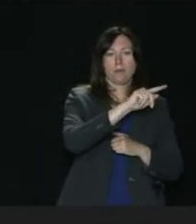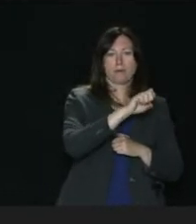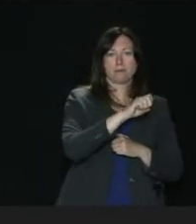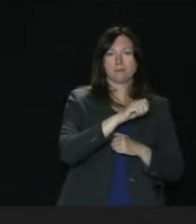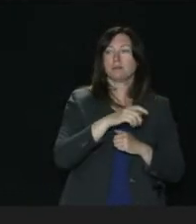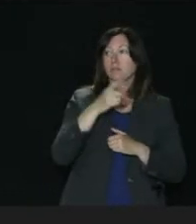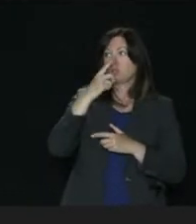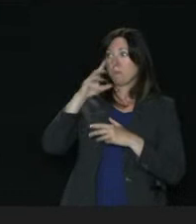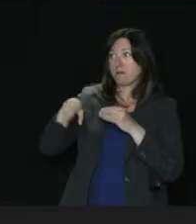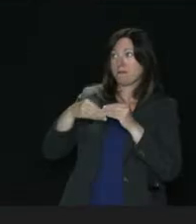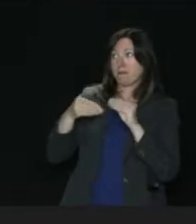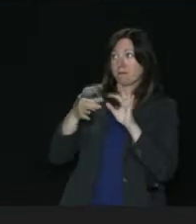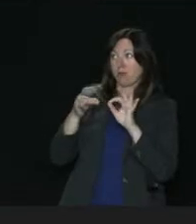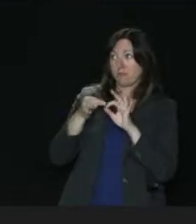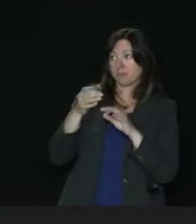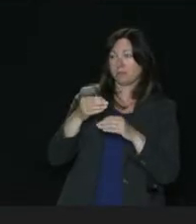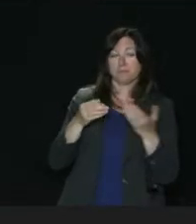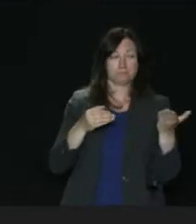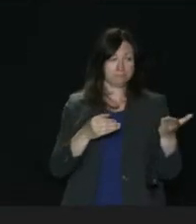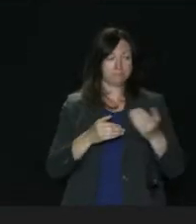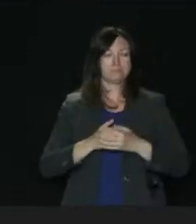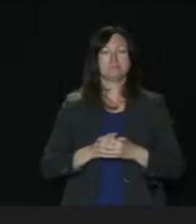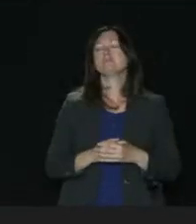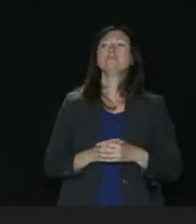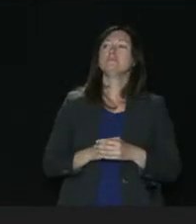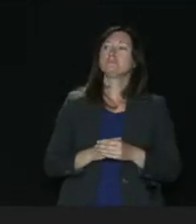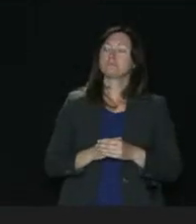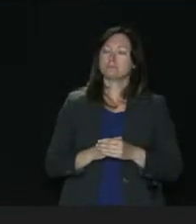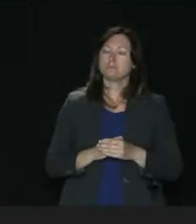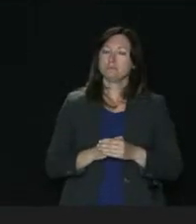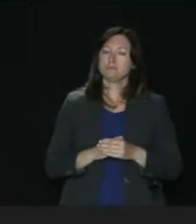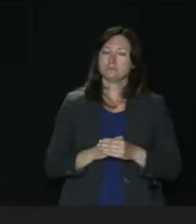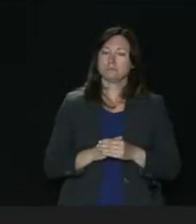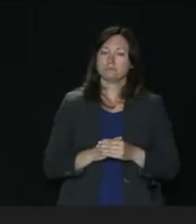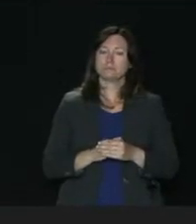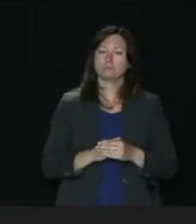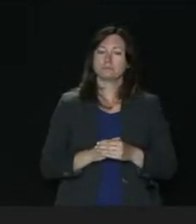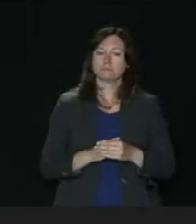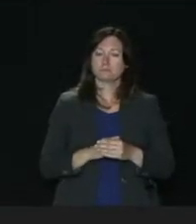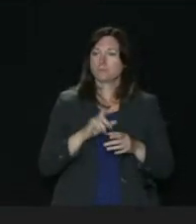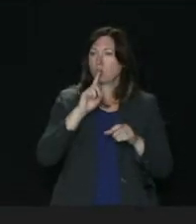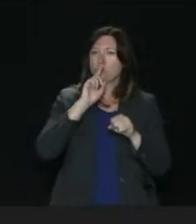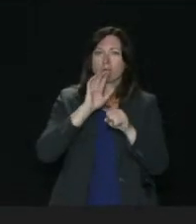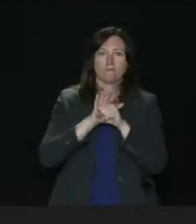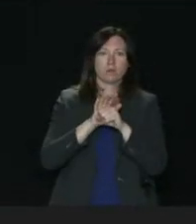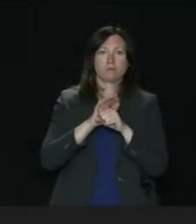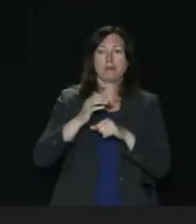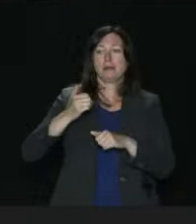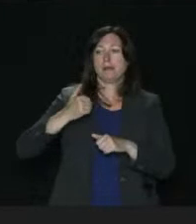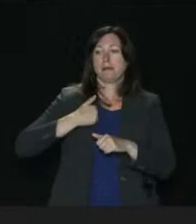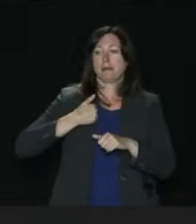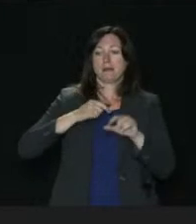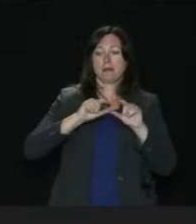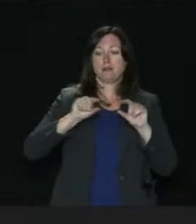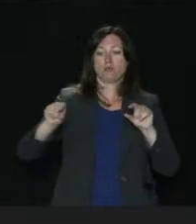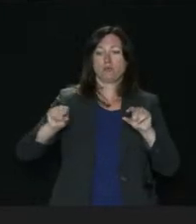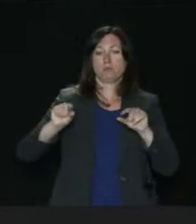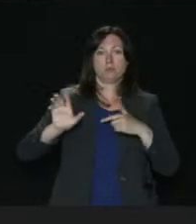Supplementary answer. I would like to add, we just want to ensure that doses are delivered in Canada as quickly as